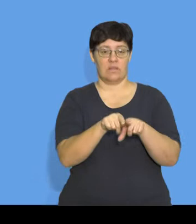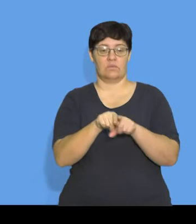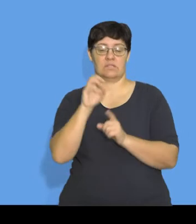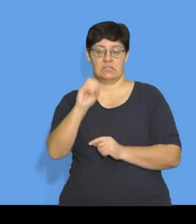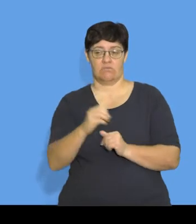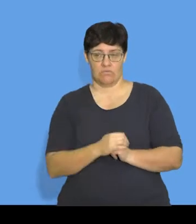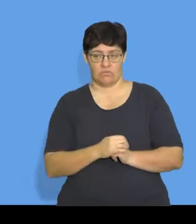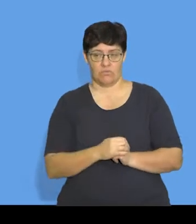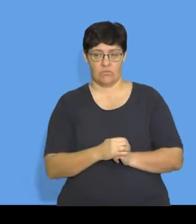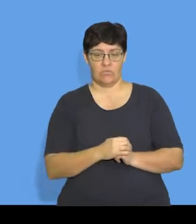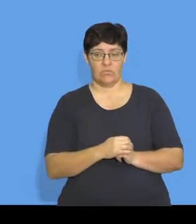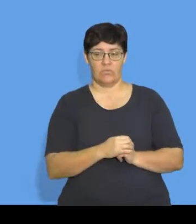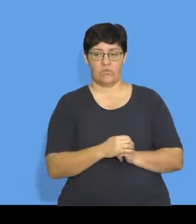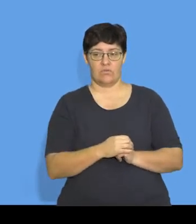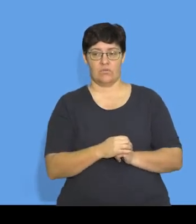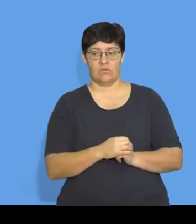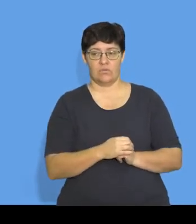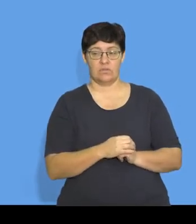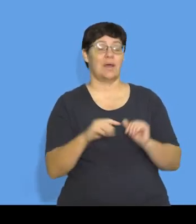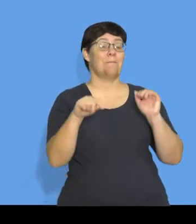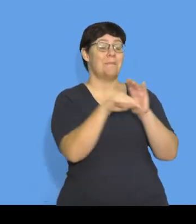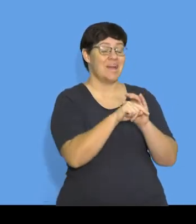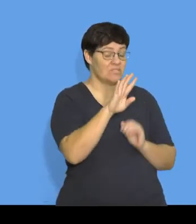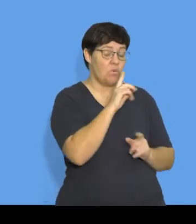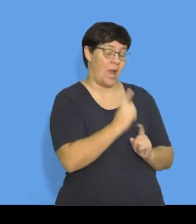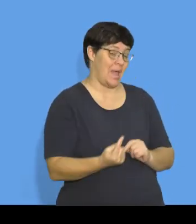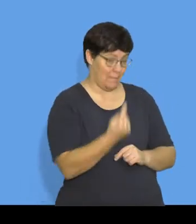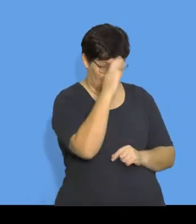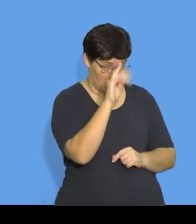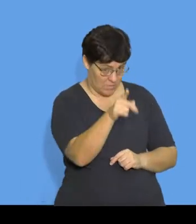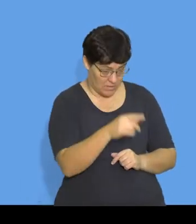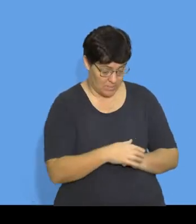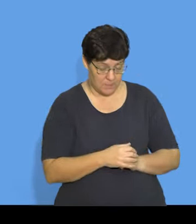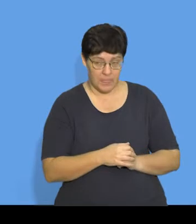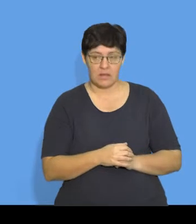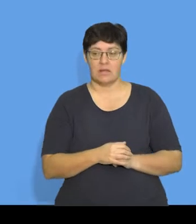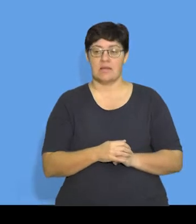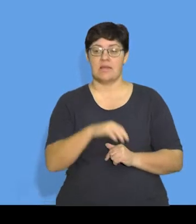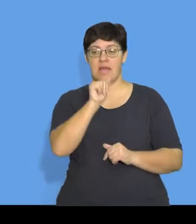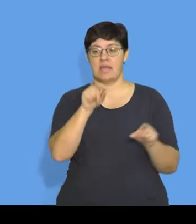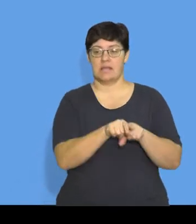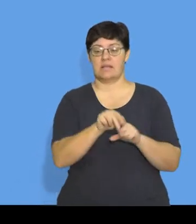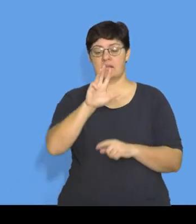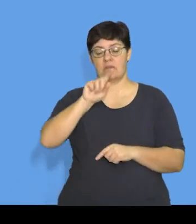know A, and actually that's minus 4 because it's going up. A is 9,8.